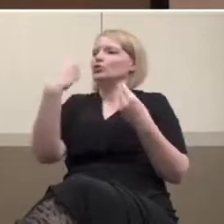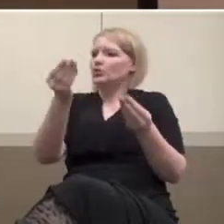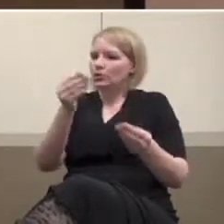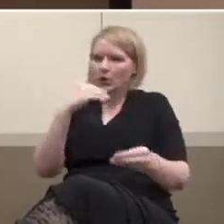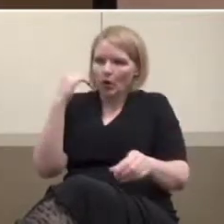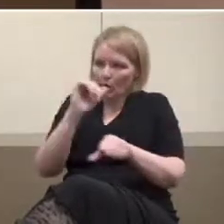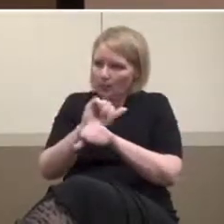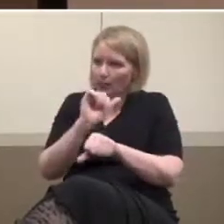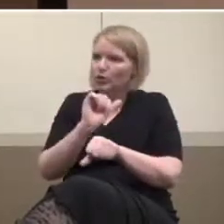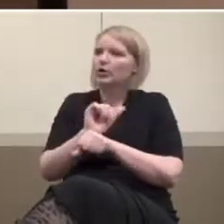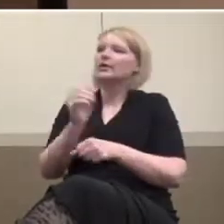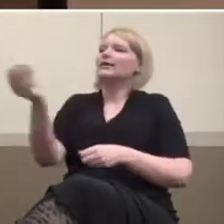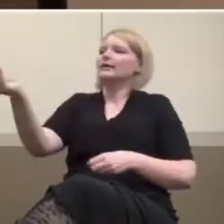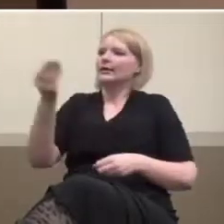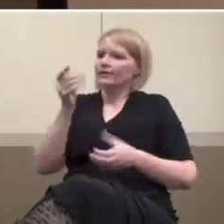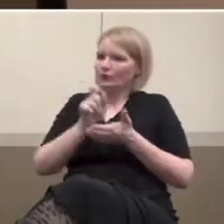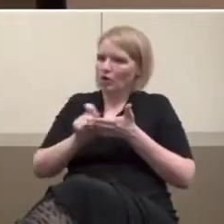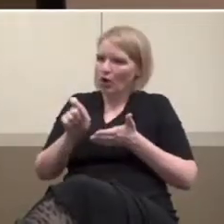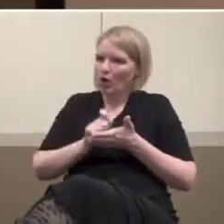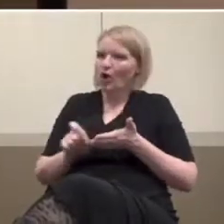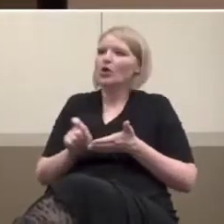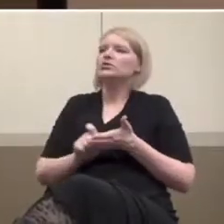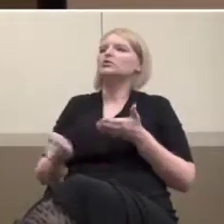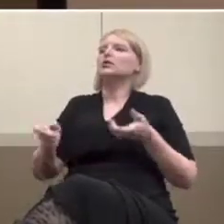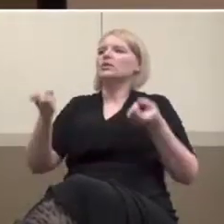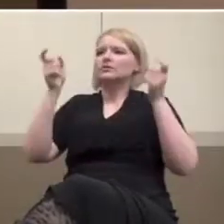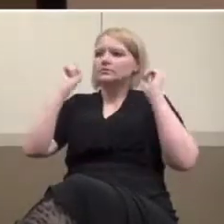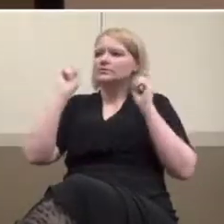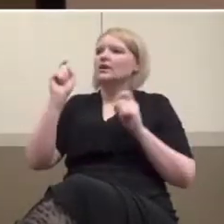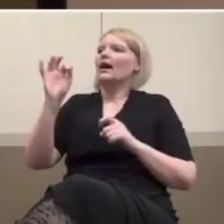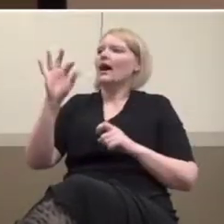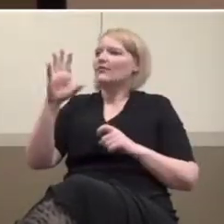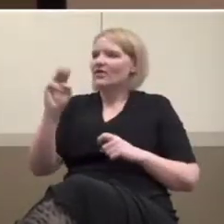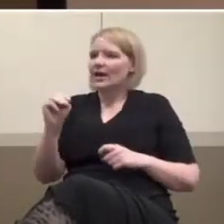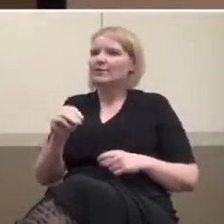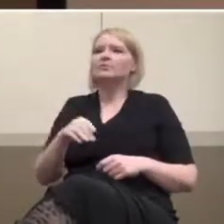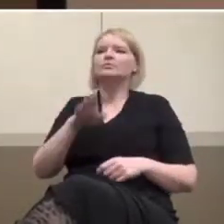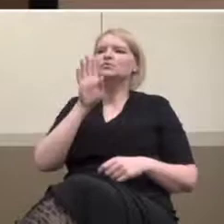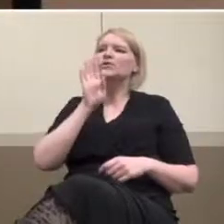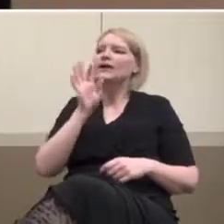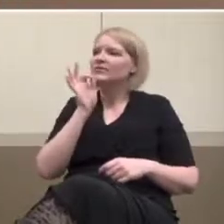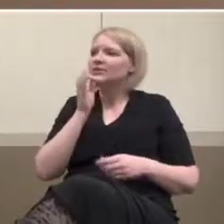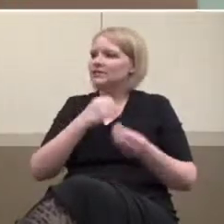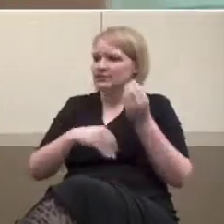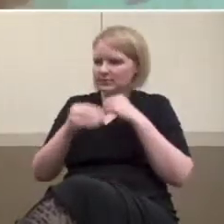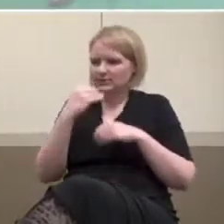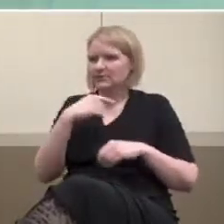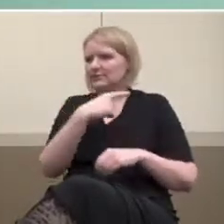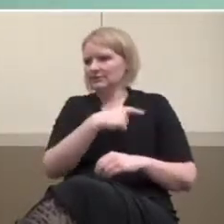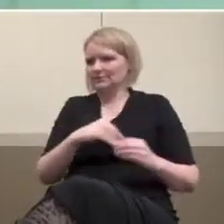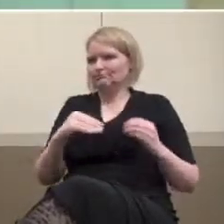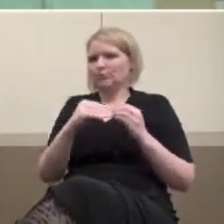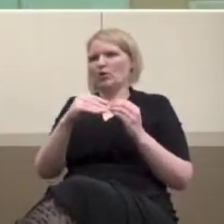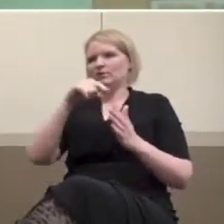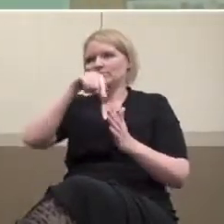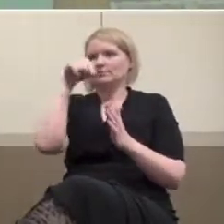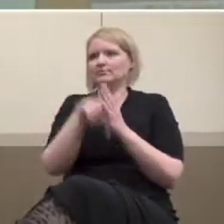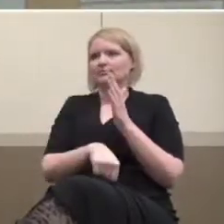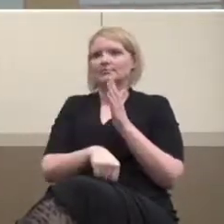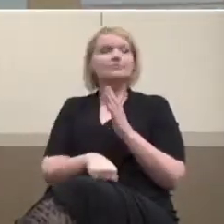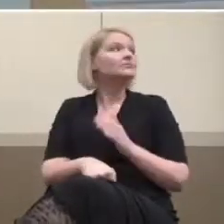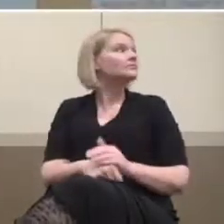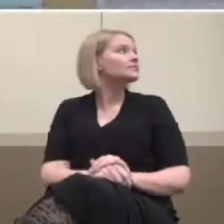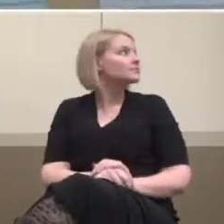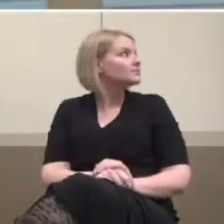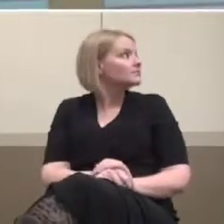give me any notes from home, put on your FM, and get your breakfast and eat. This one is a little bit more involved. Actually, right now